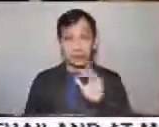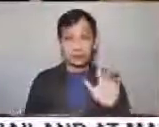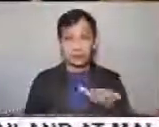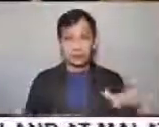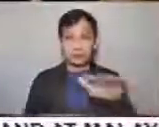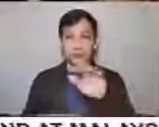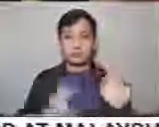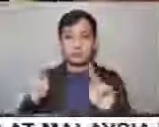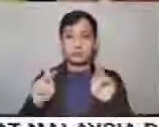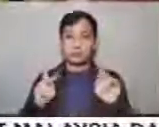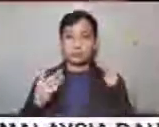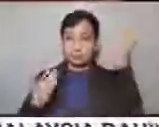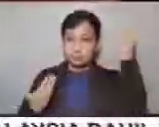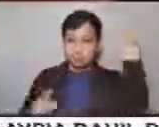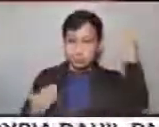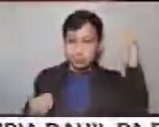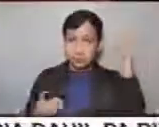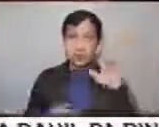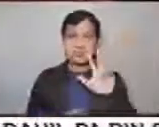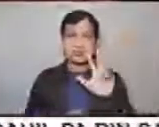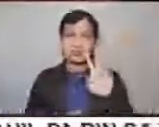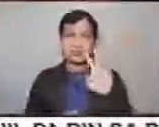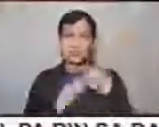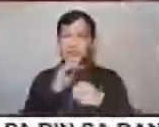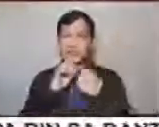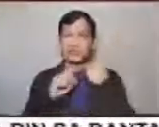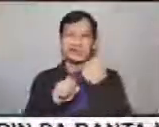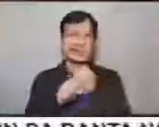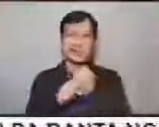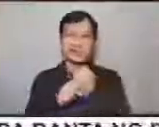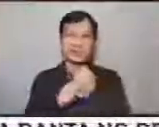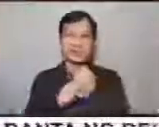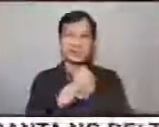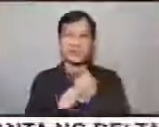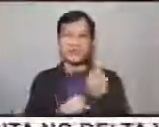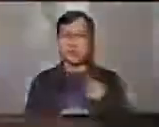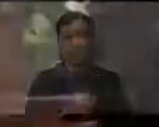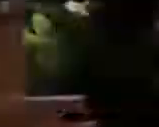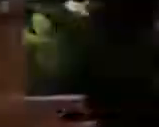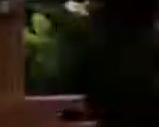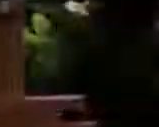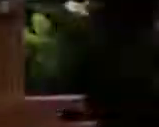pagtatagumpay ng isinusulong na autonomiya. Jorton Campana, para sa bayan.